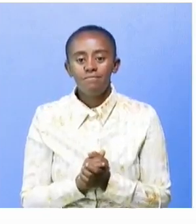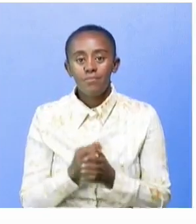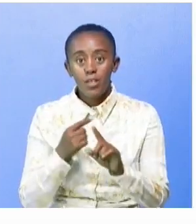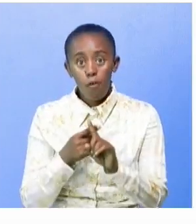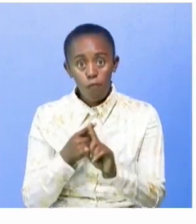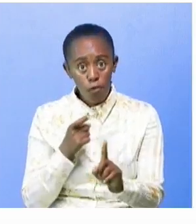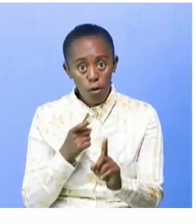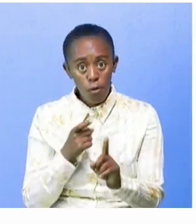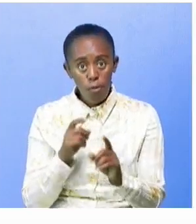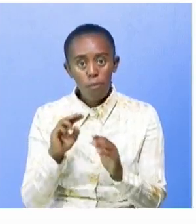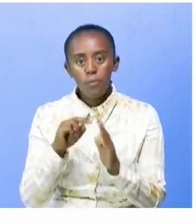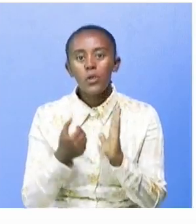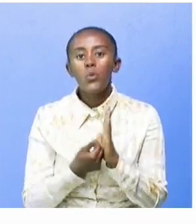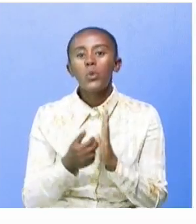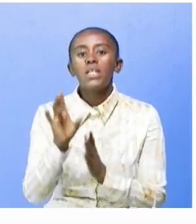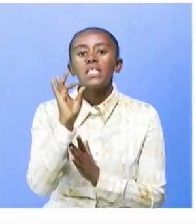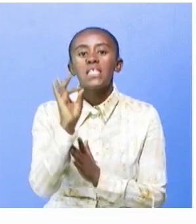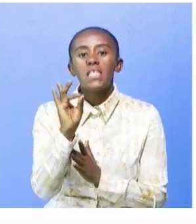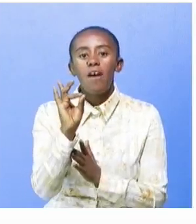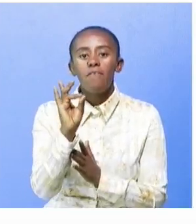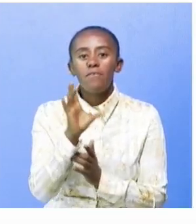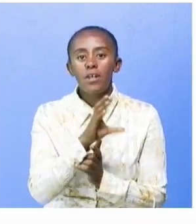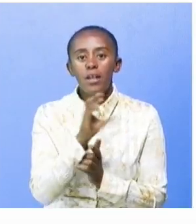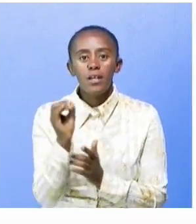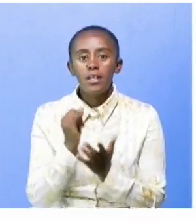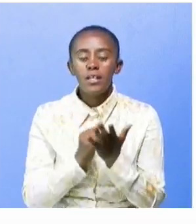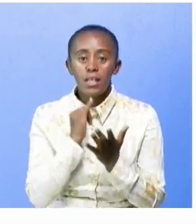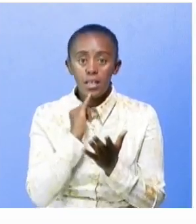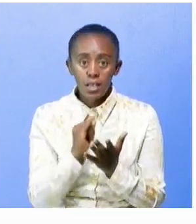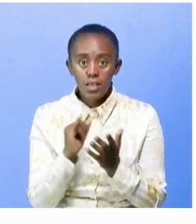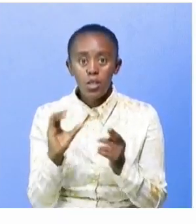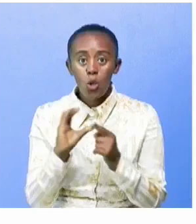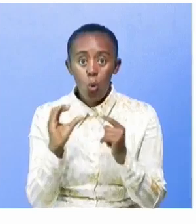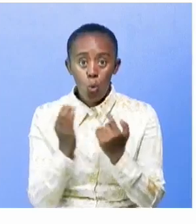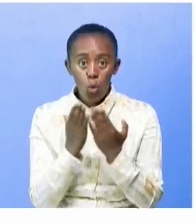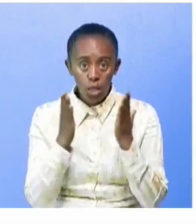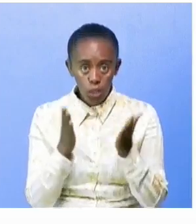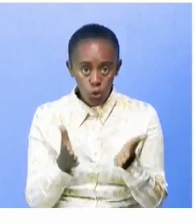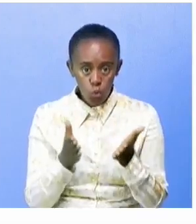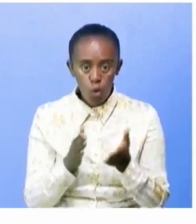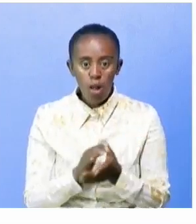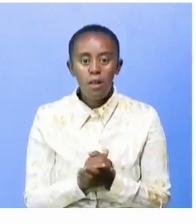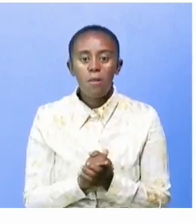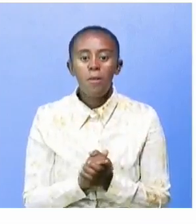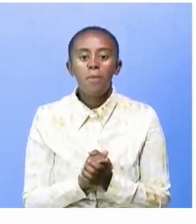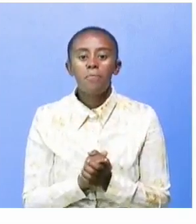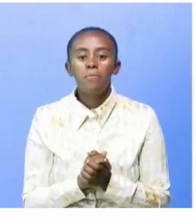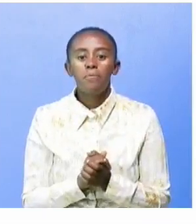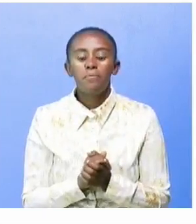from Unit 7, and it is contextual